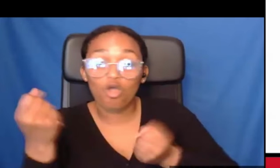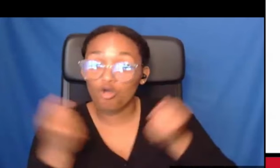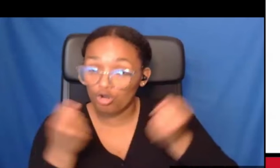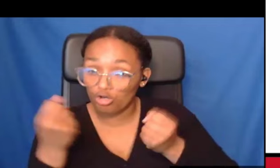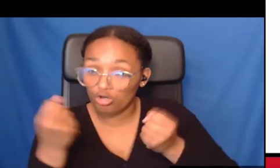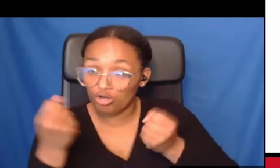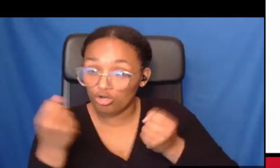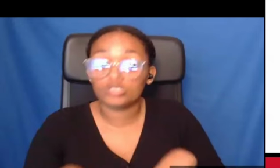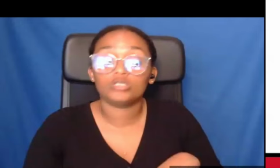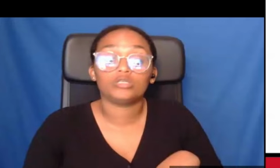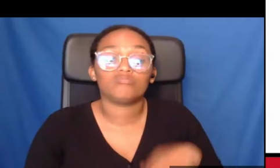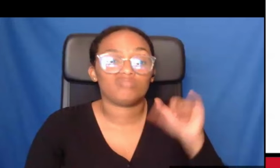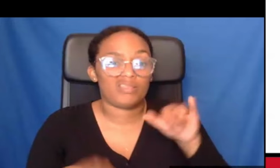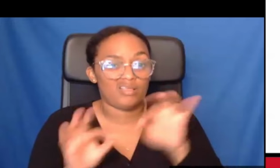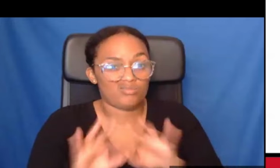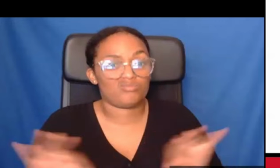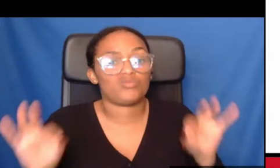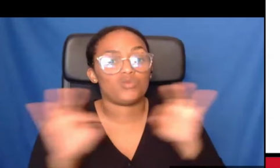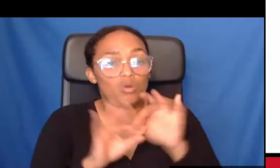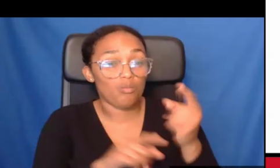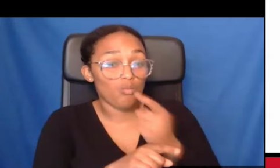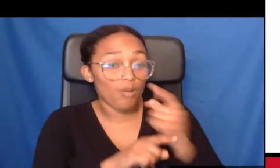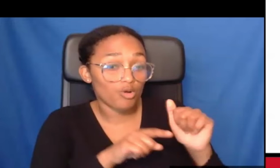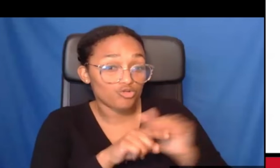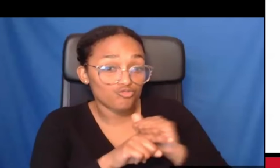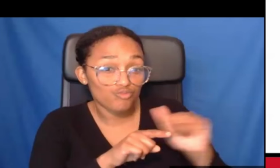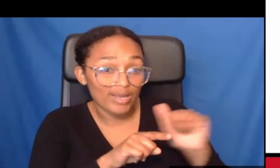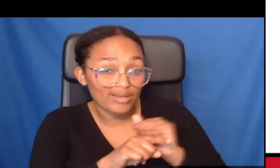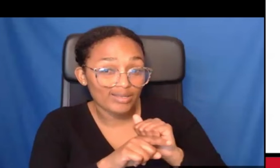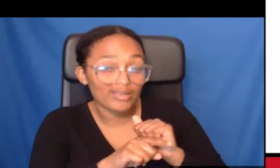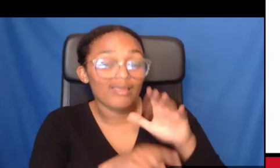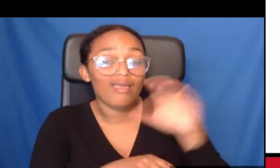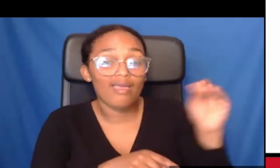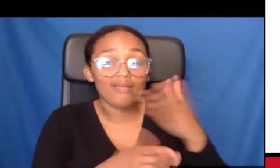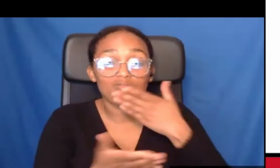training is essential. Next slide.